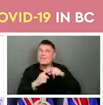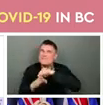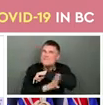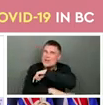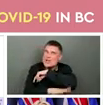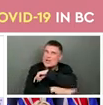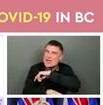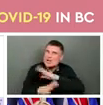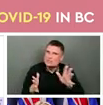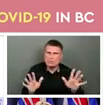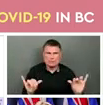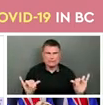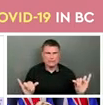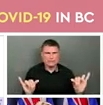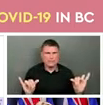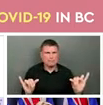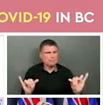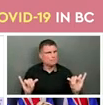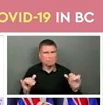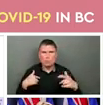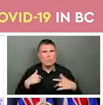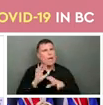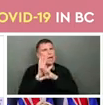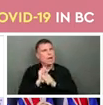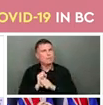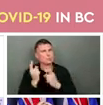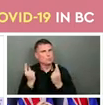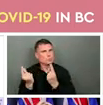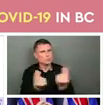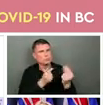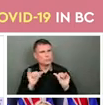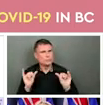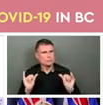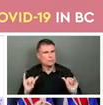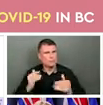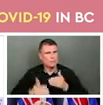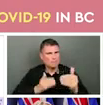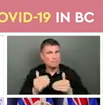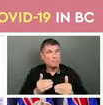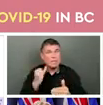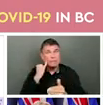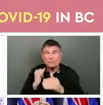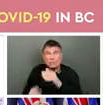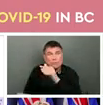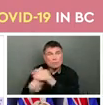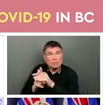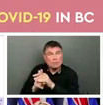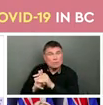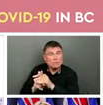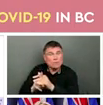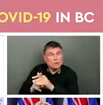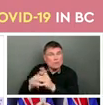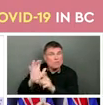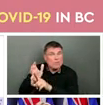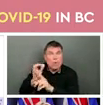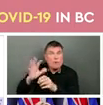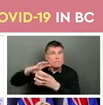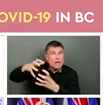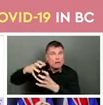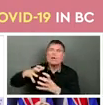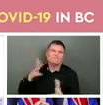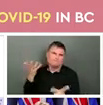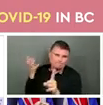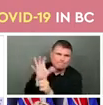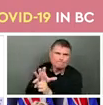to have those good, strong, basic public health programs to manage cases and to prevent transmission from growing. We also